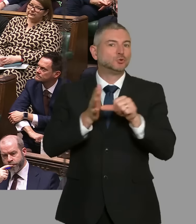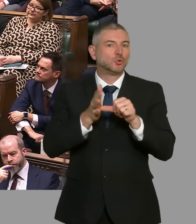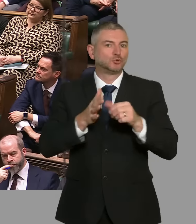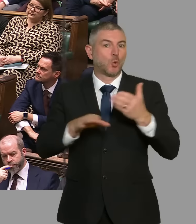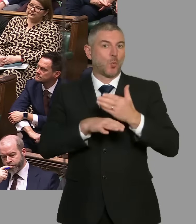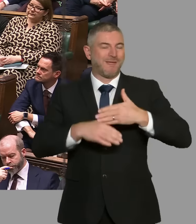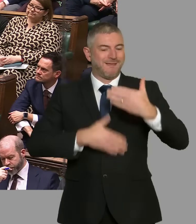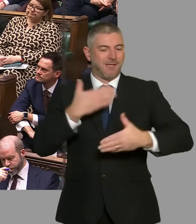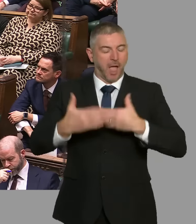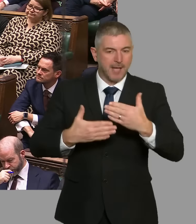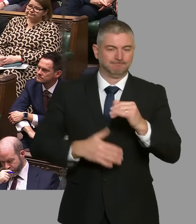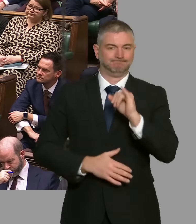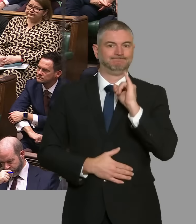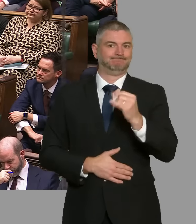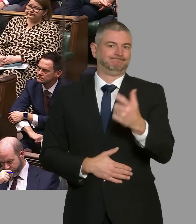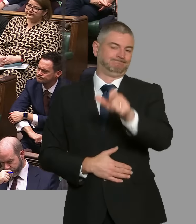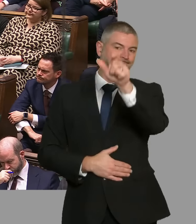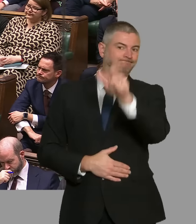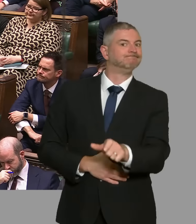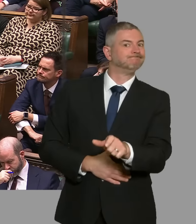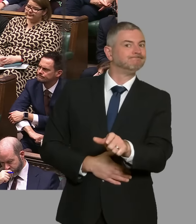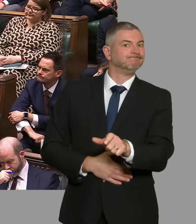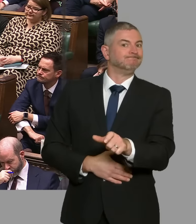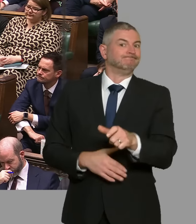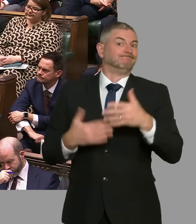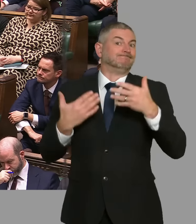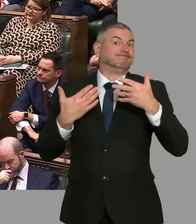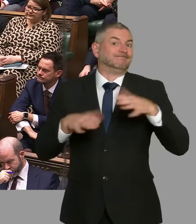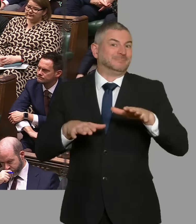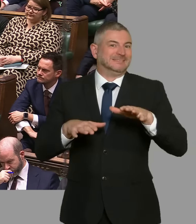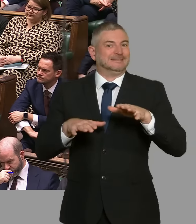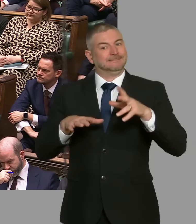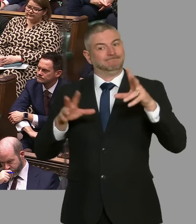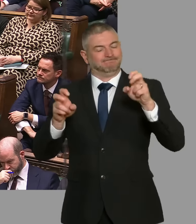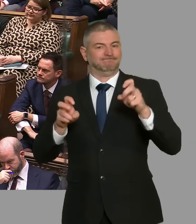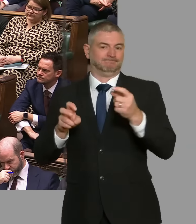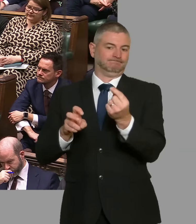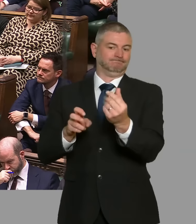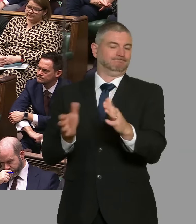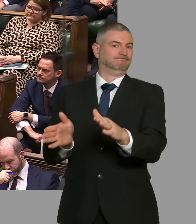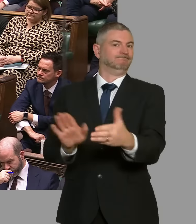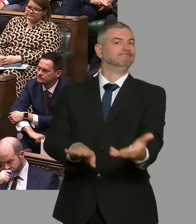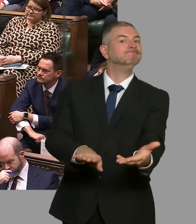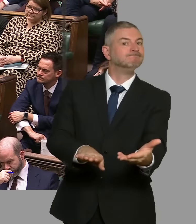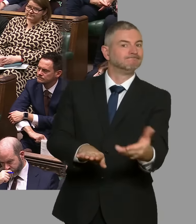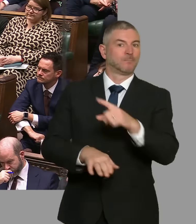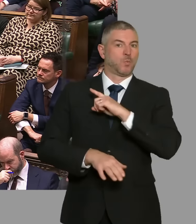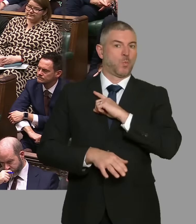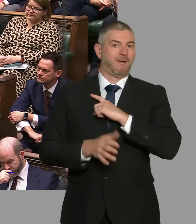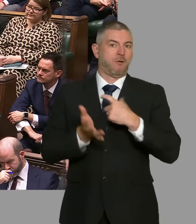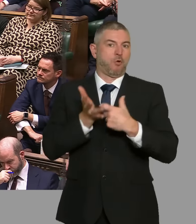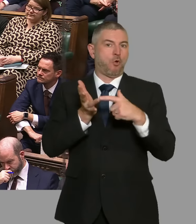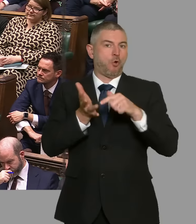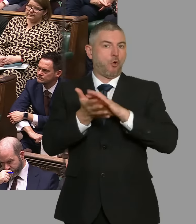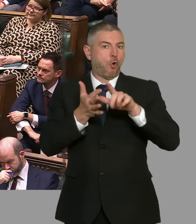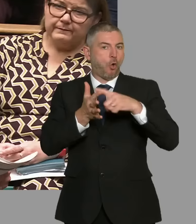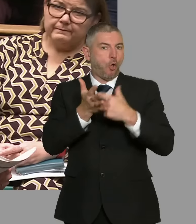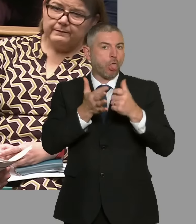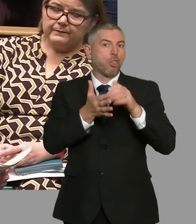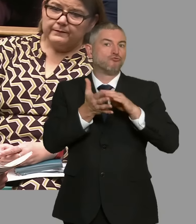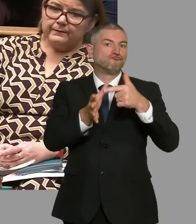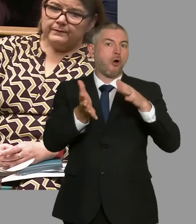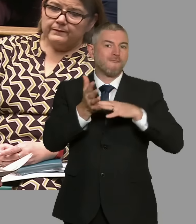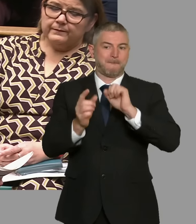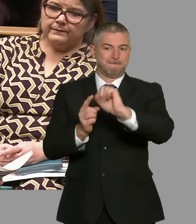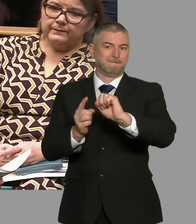been placed on an end-of-life care pathway after Rotherham, Doncaster and South Humber NHS Foundation Trust obtained a Court of Protection ruling to withdraw